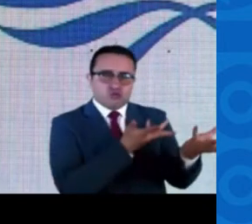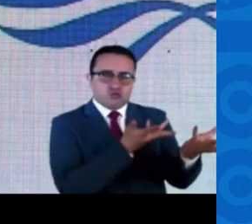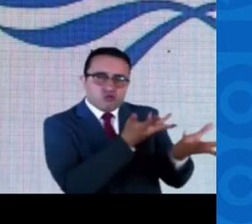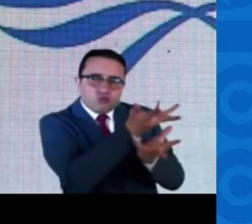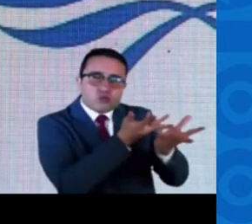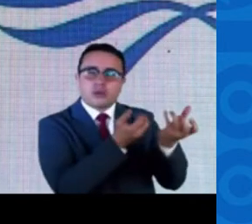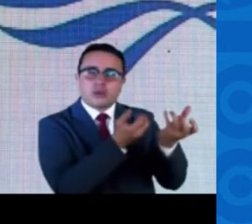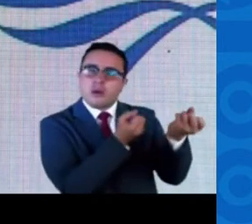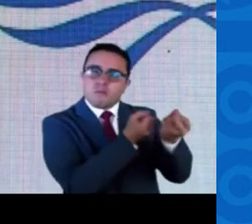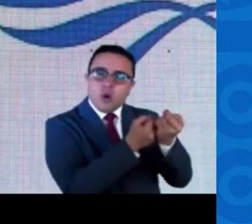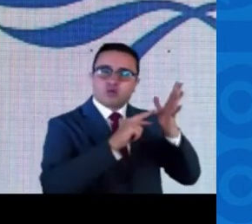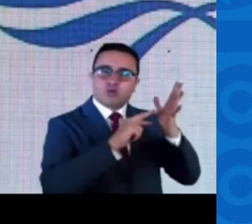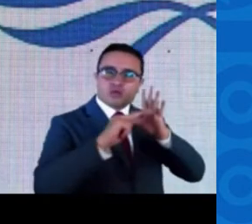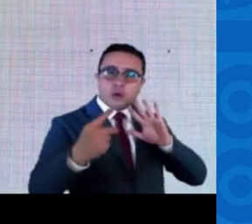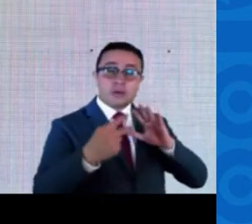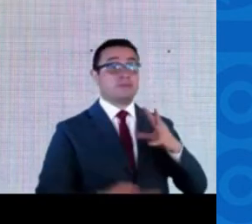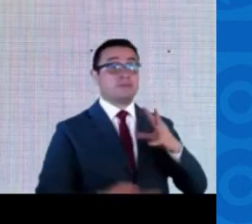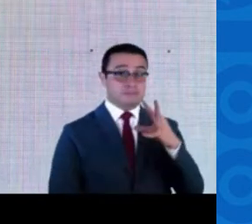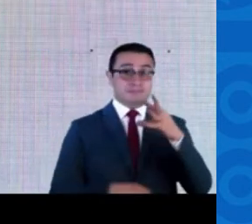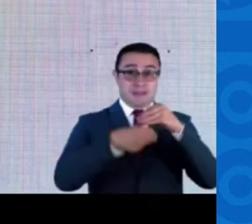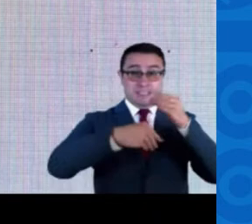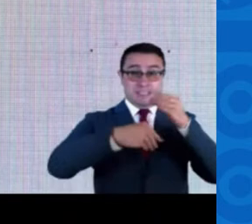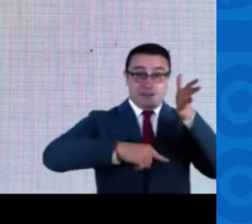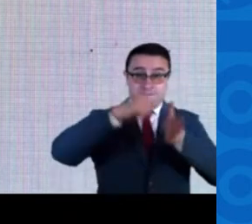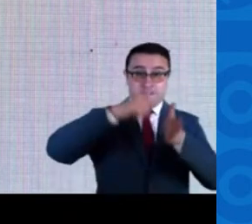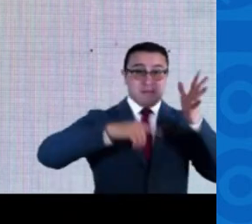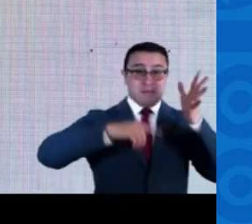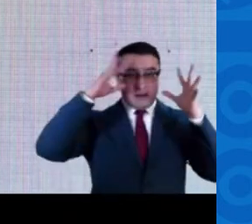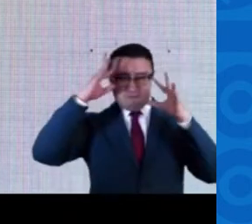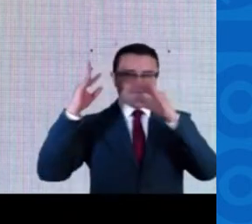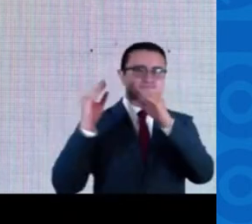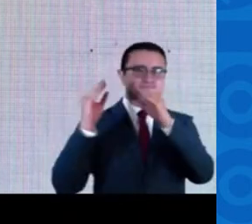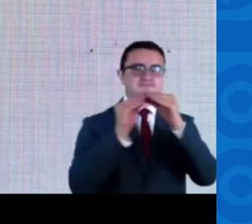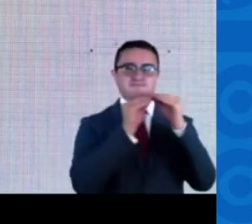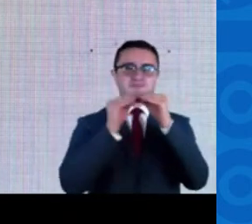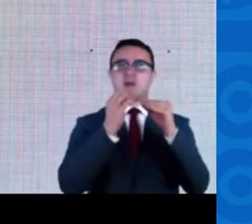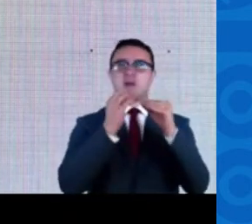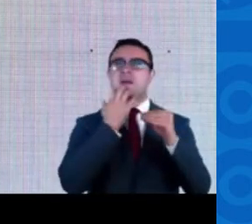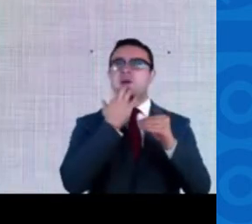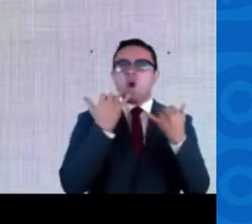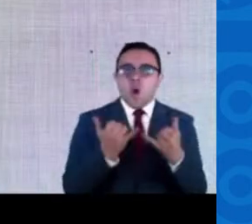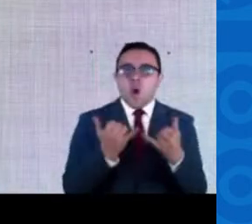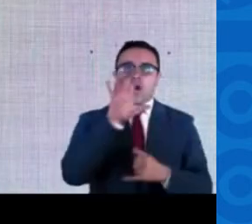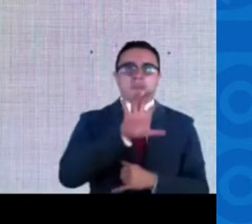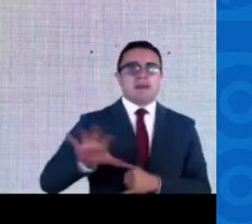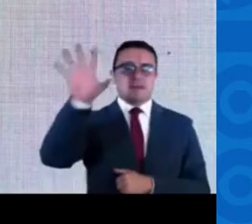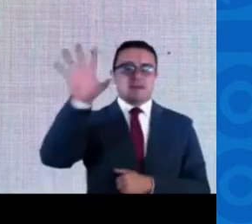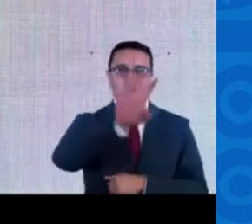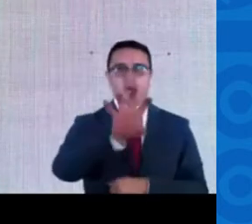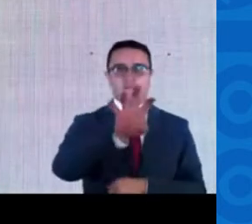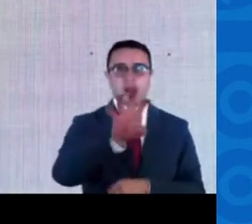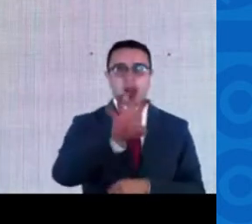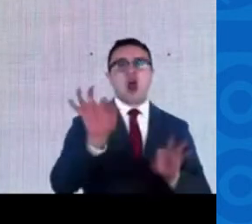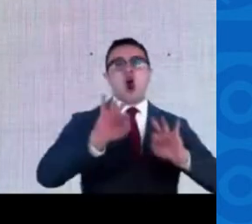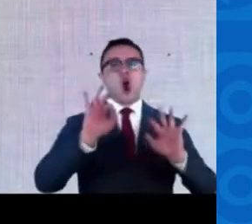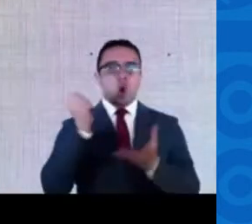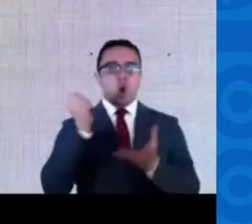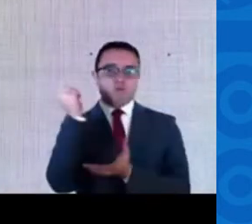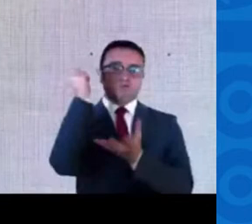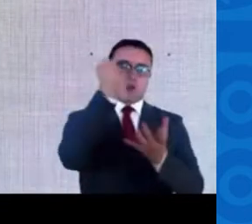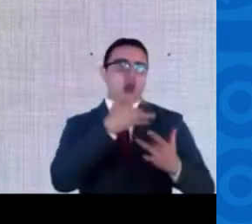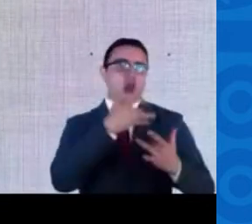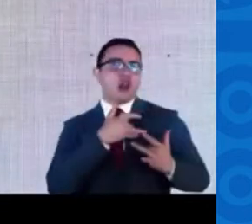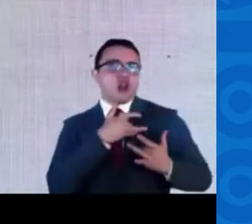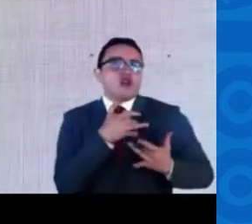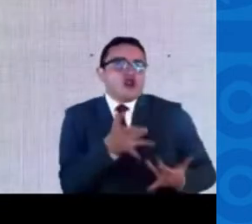partners for technical cooperation, also signees of the pact, as will be done by 9 countries. You